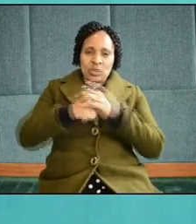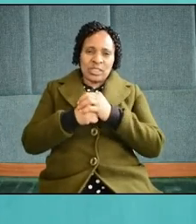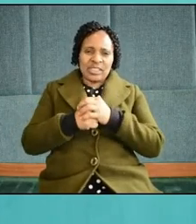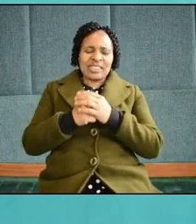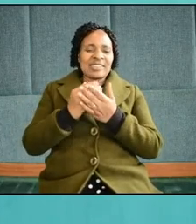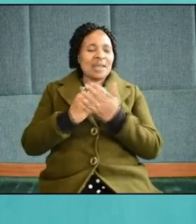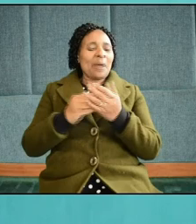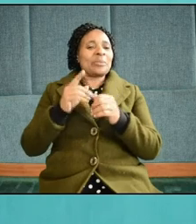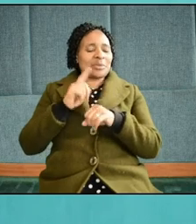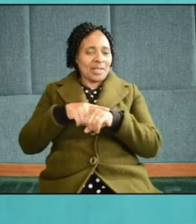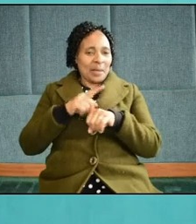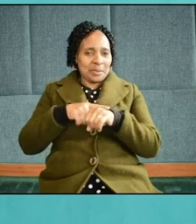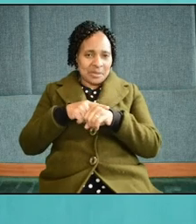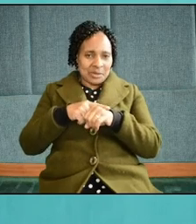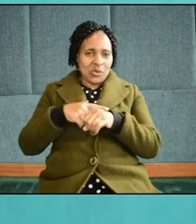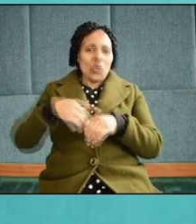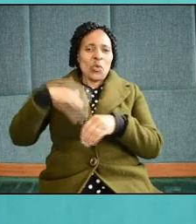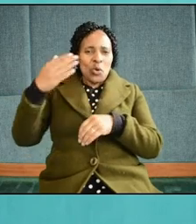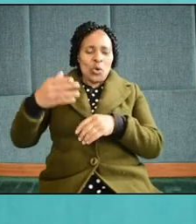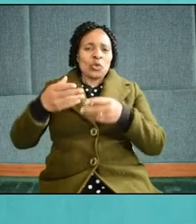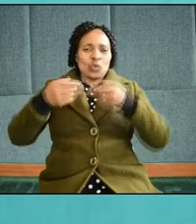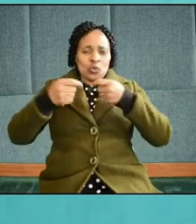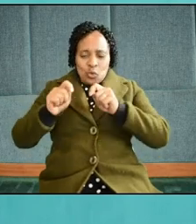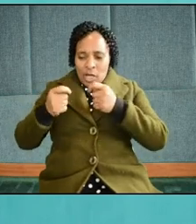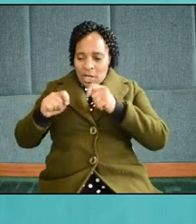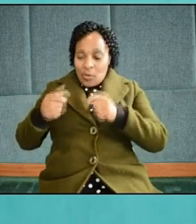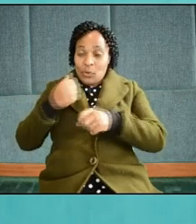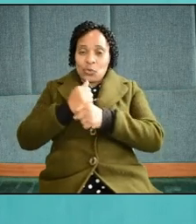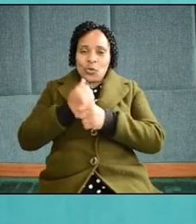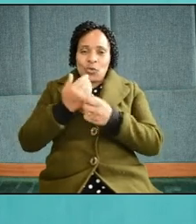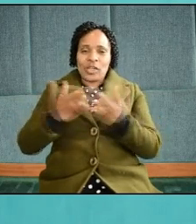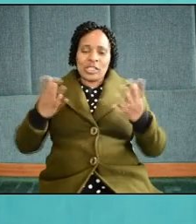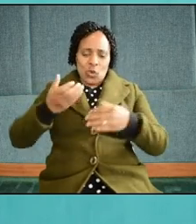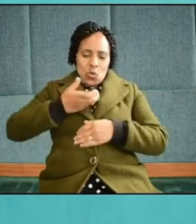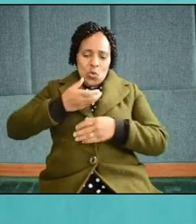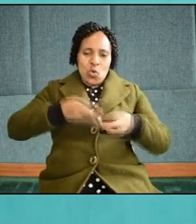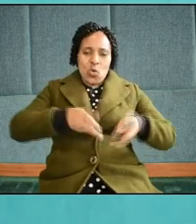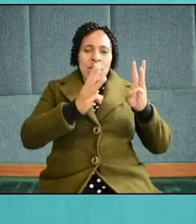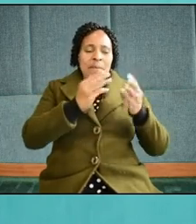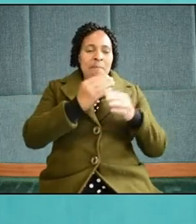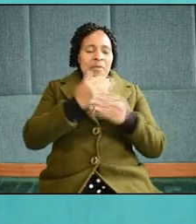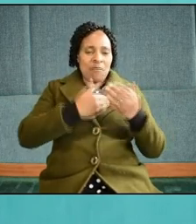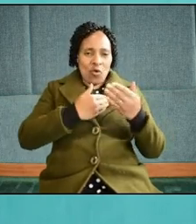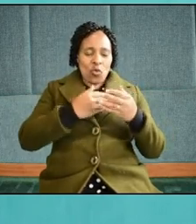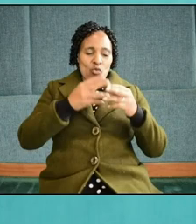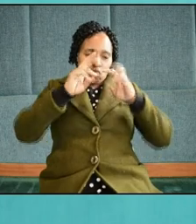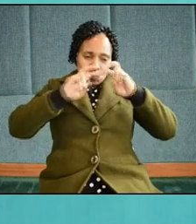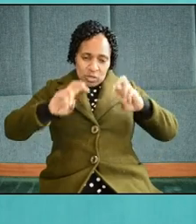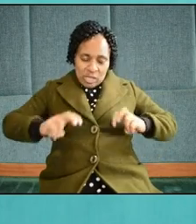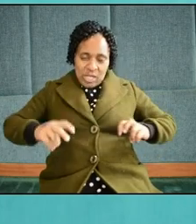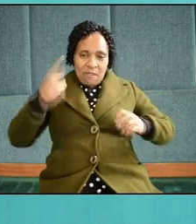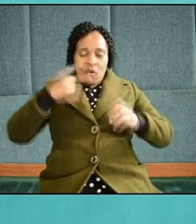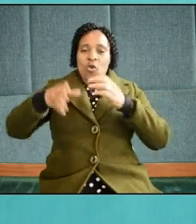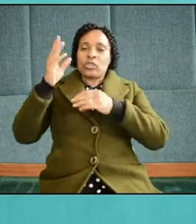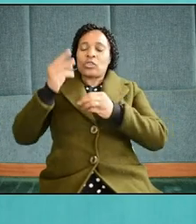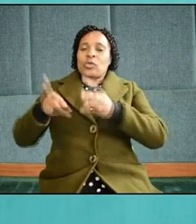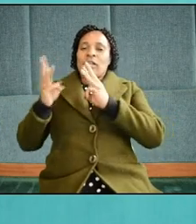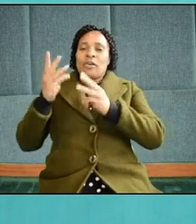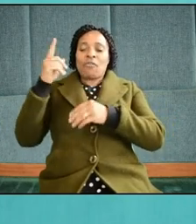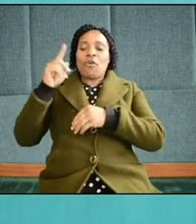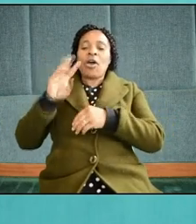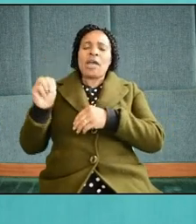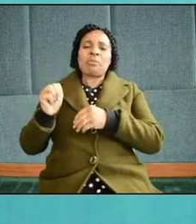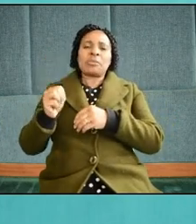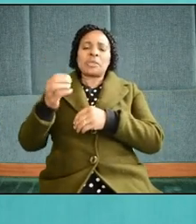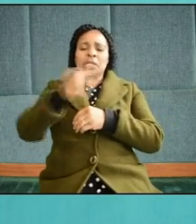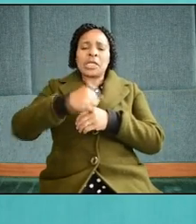that sometimes we always try to do things our own way before seeking God's way. So you see, like for him, the door was